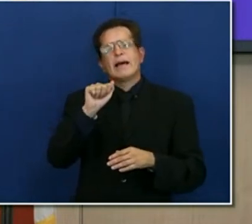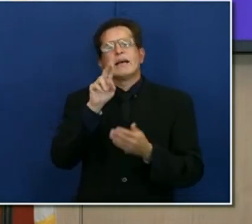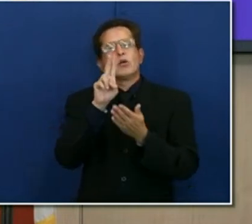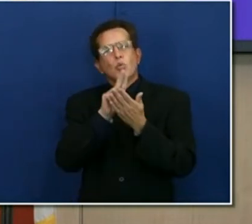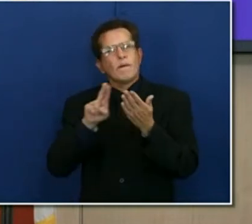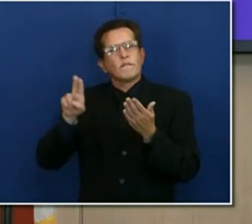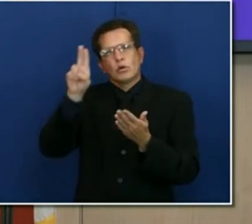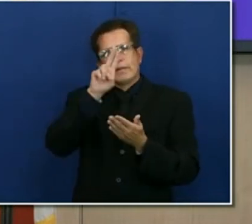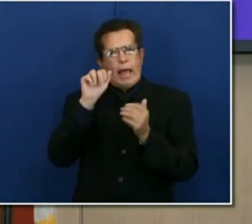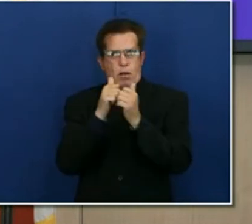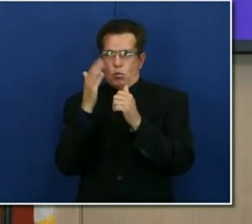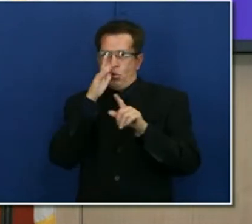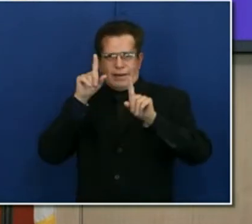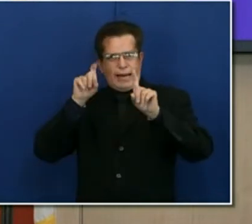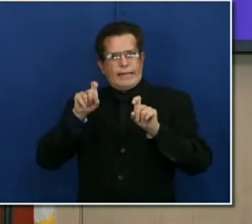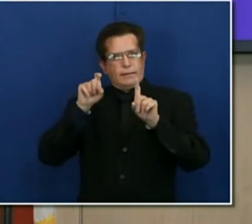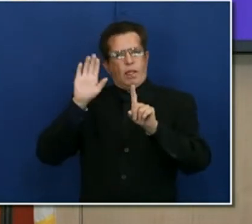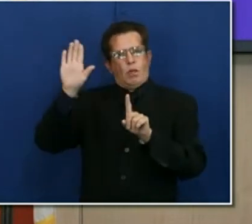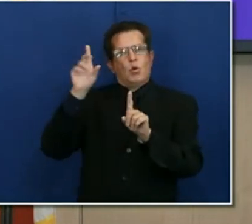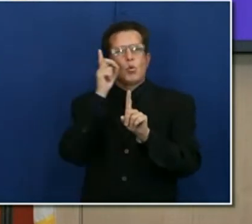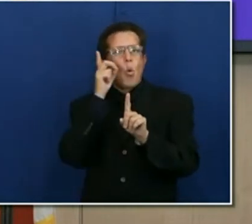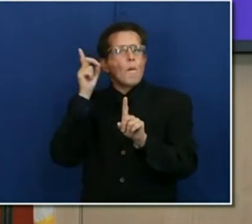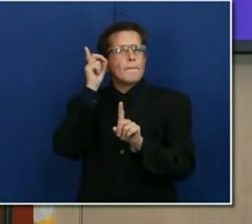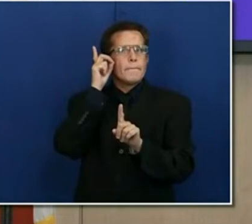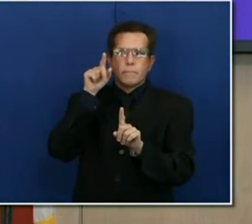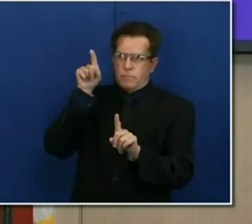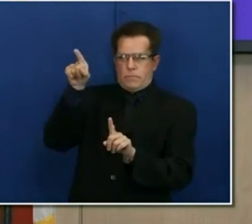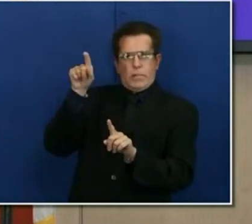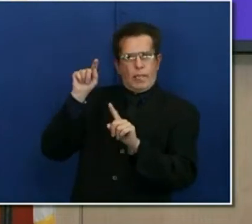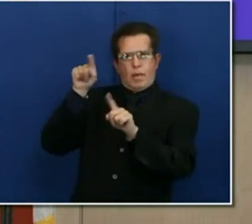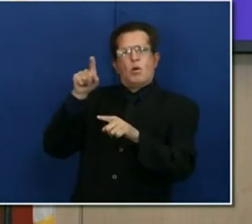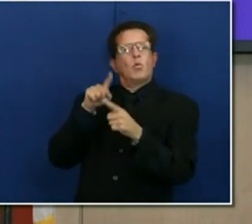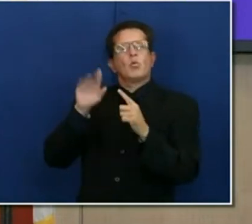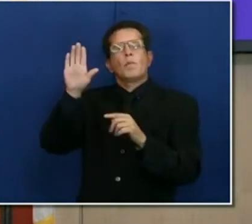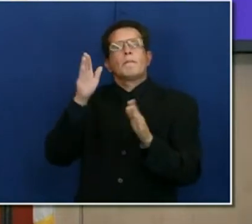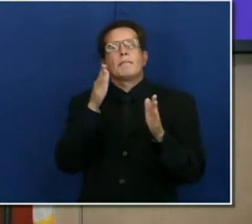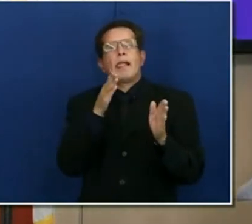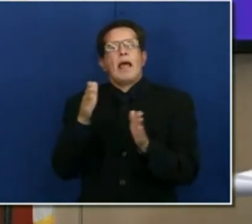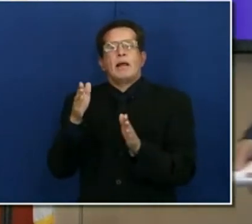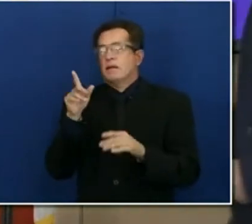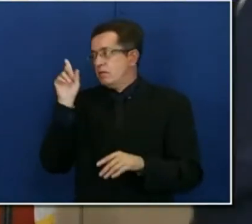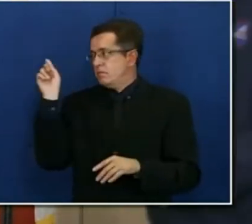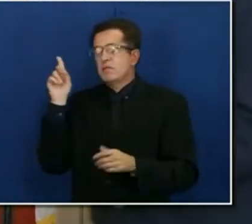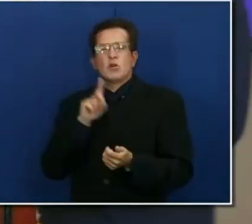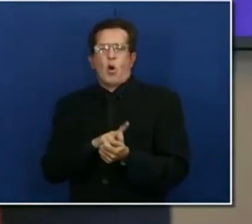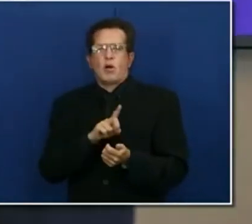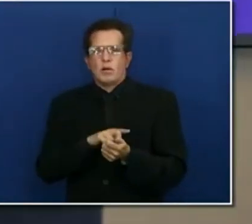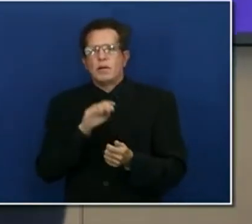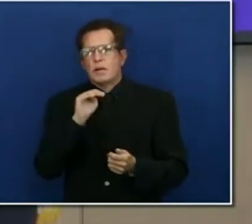dorm population? Okay, Dr. Wooten. Oh, Dr. McDonald's going to respond.